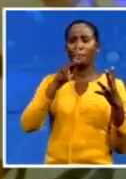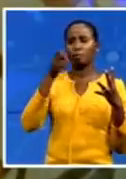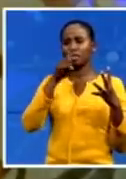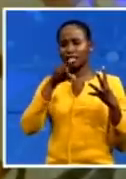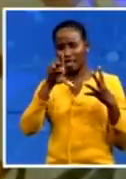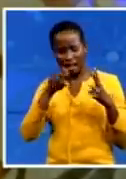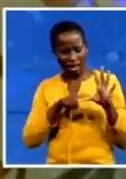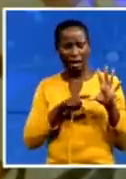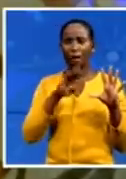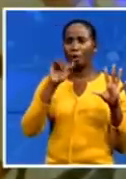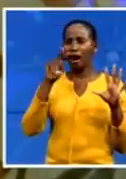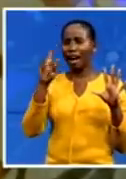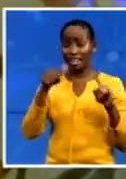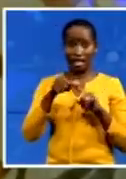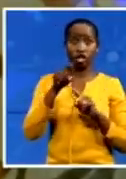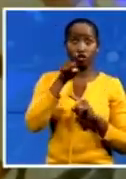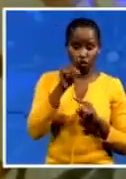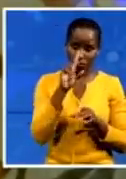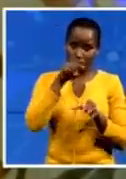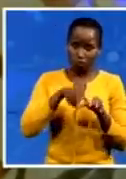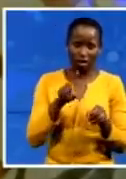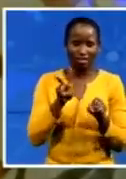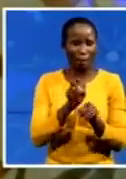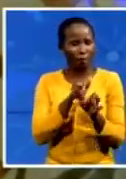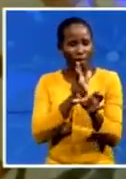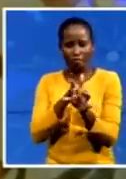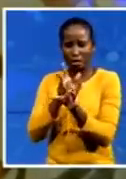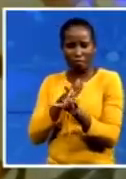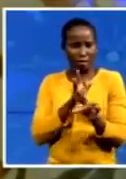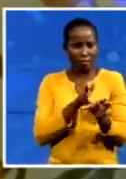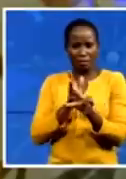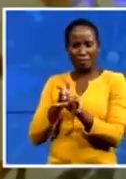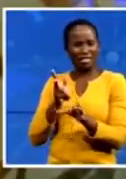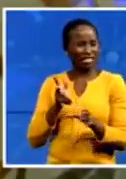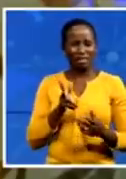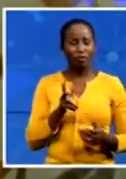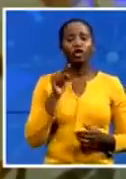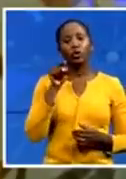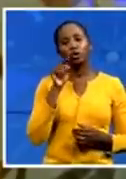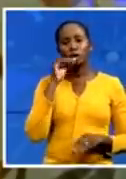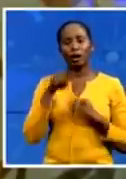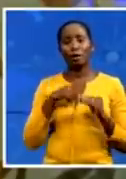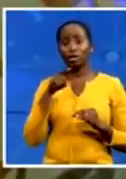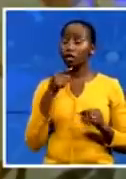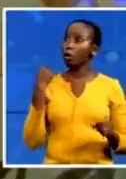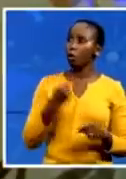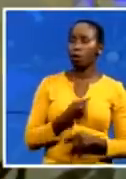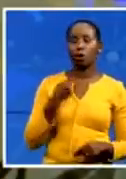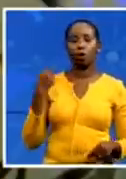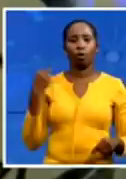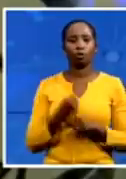mean, does this not fuel the suggestions, and we've been talking about this time and time again, from the time that you were actually contesting